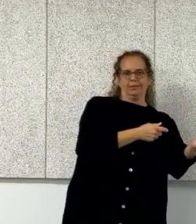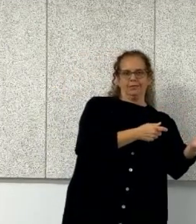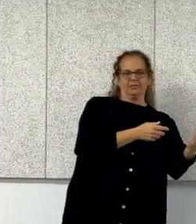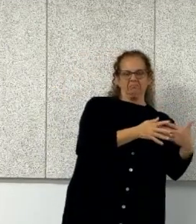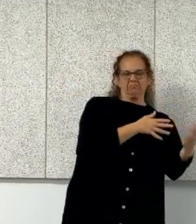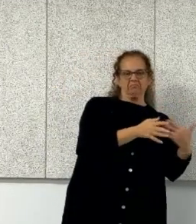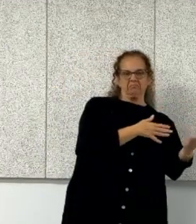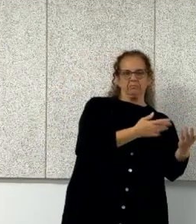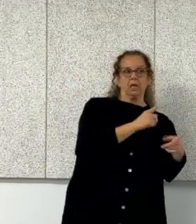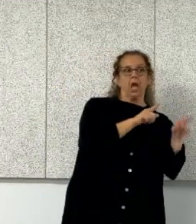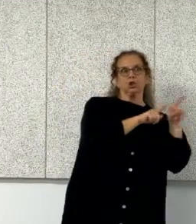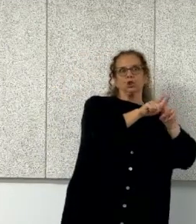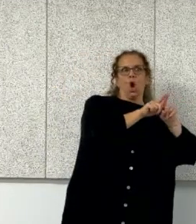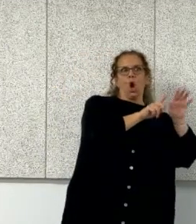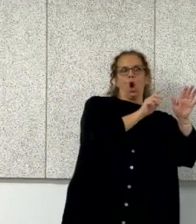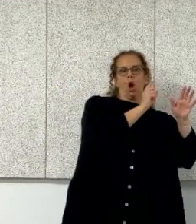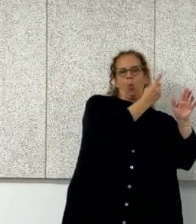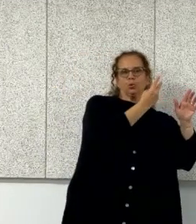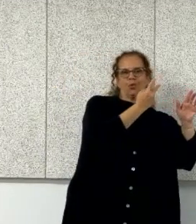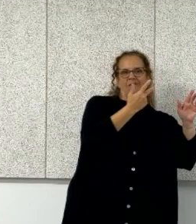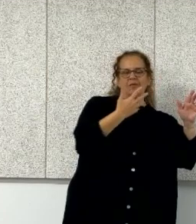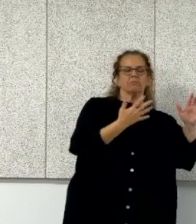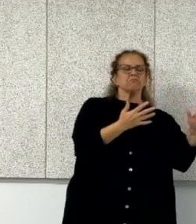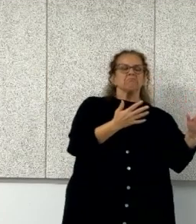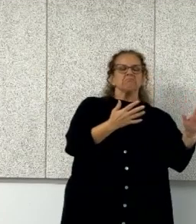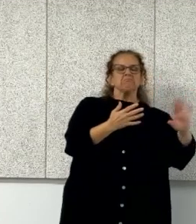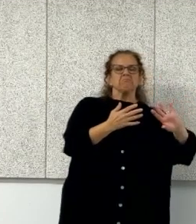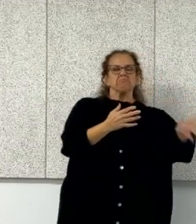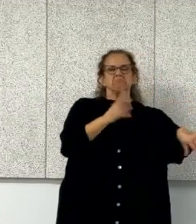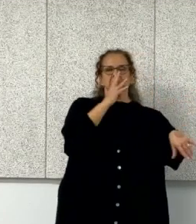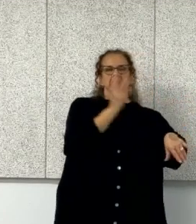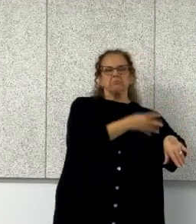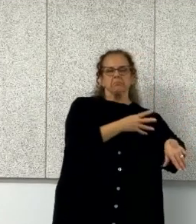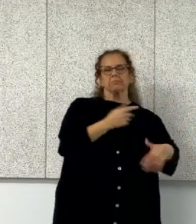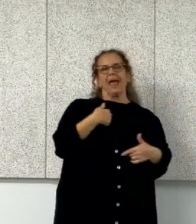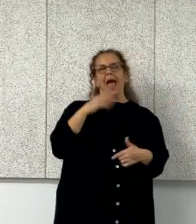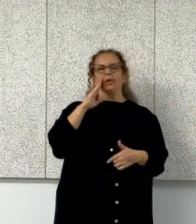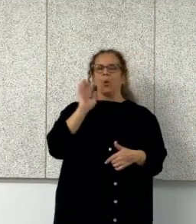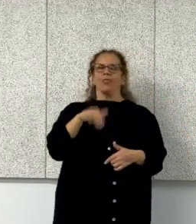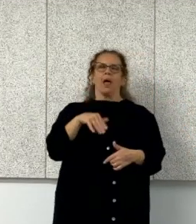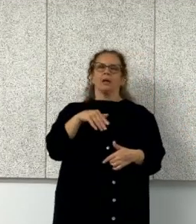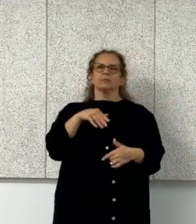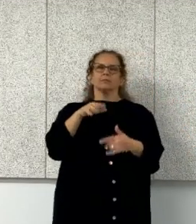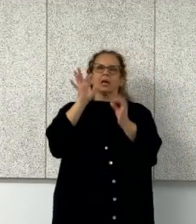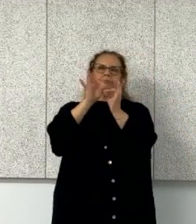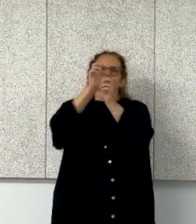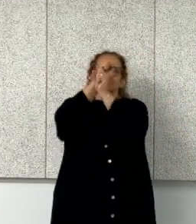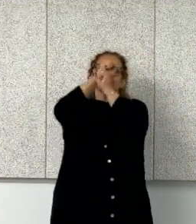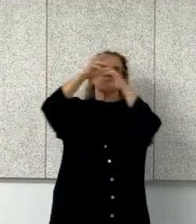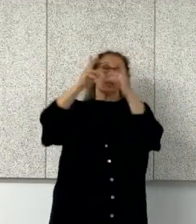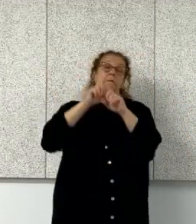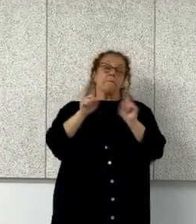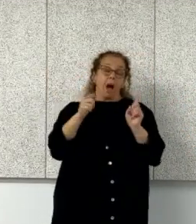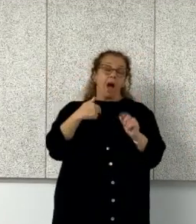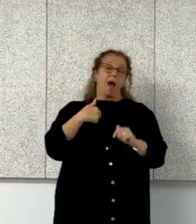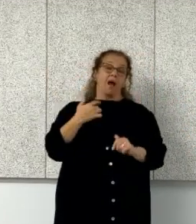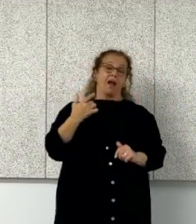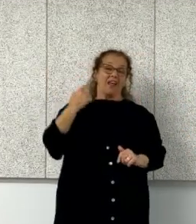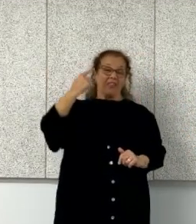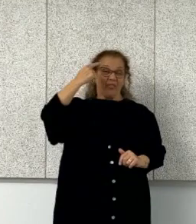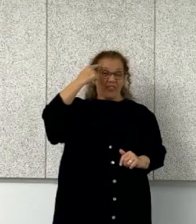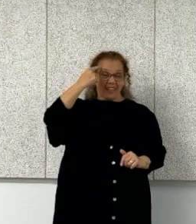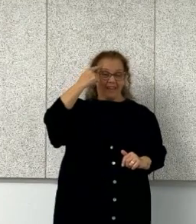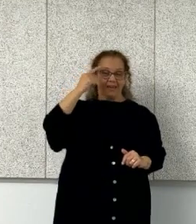A-list star in it. I know that is such an idealistic thought, but I think that, you